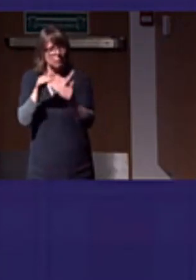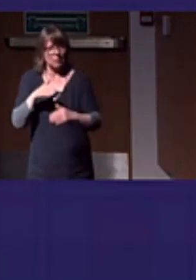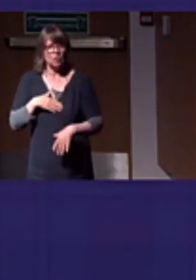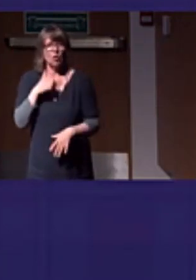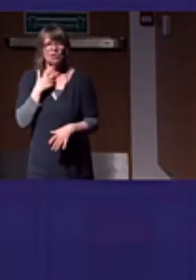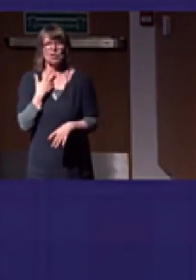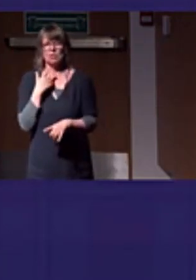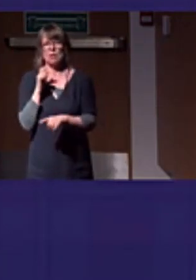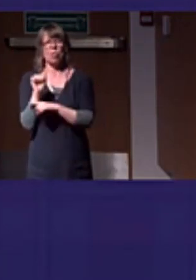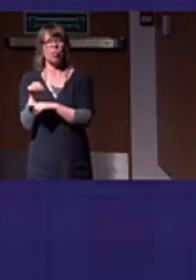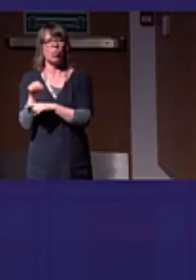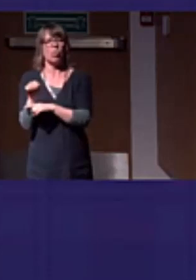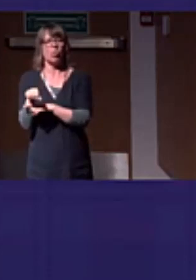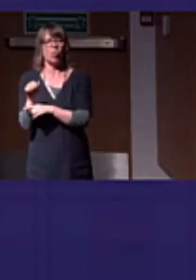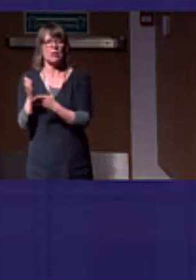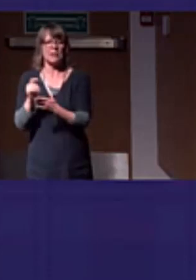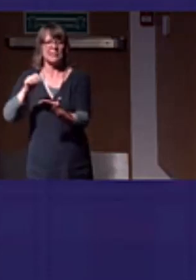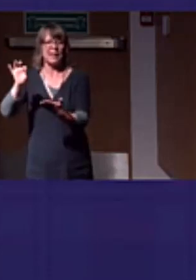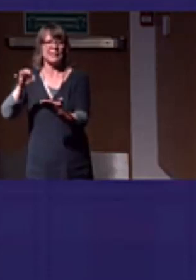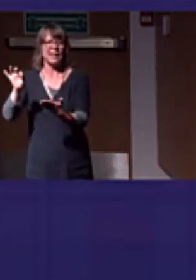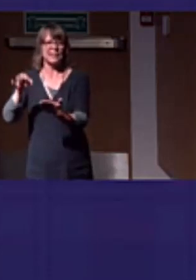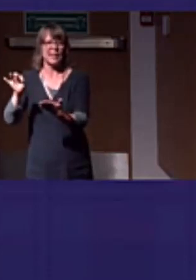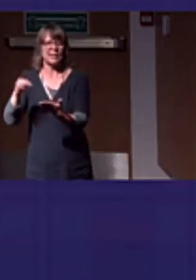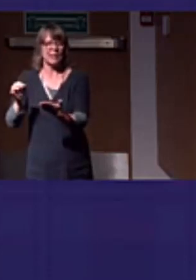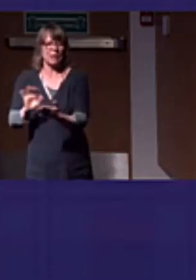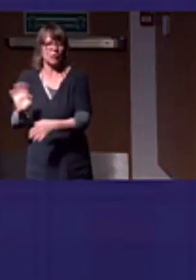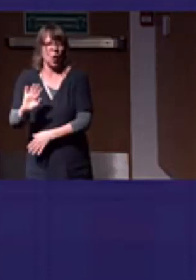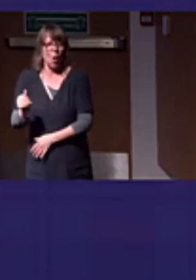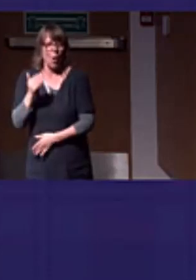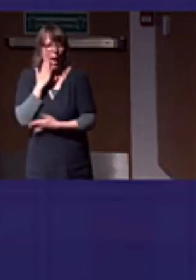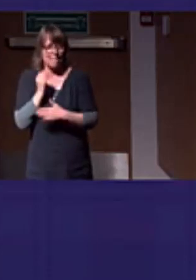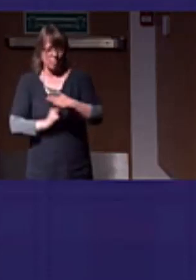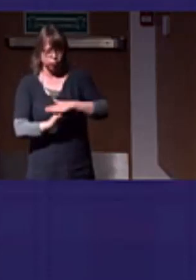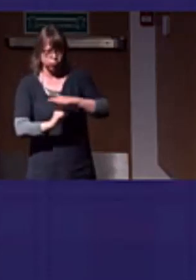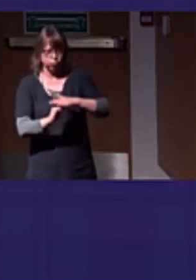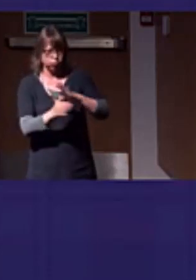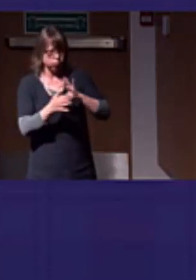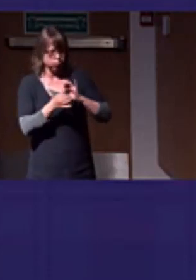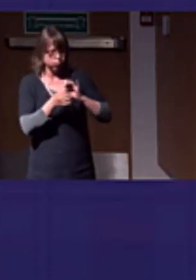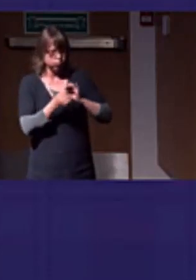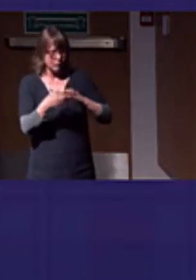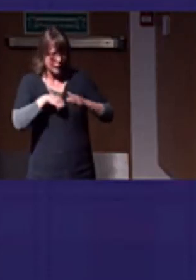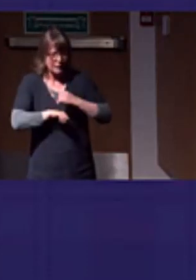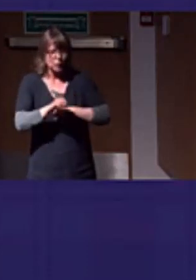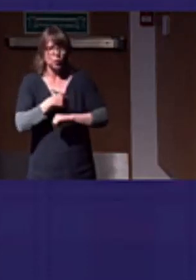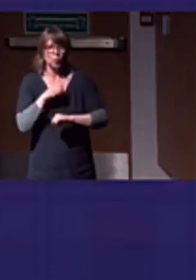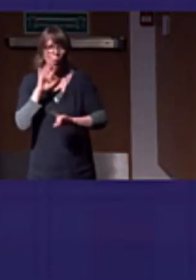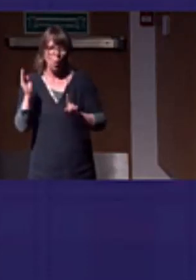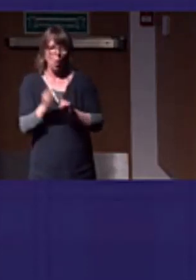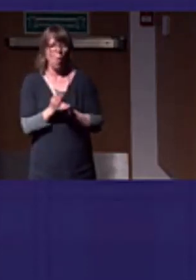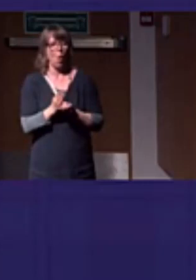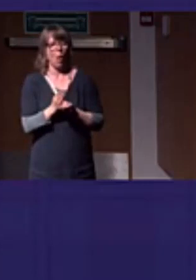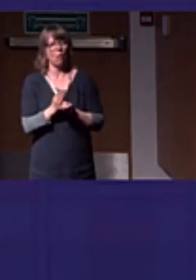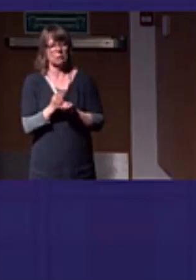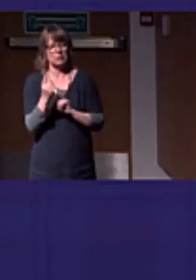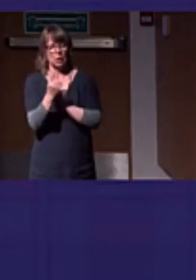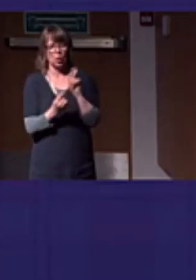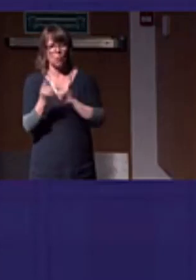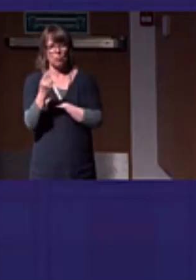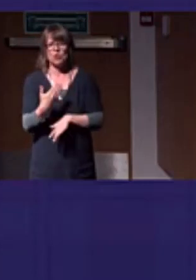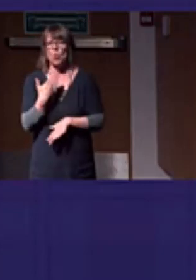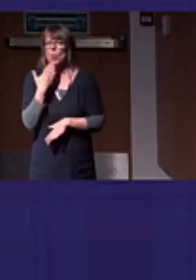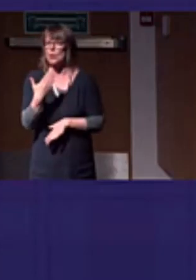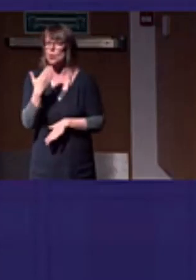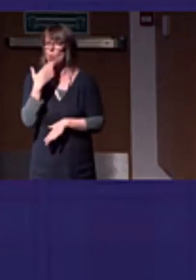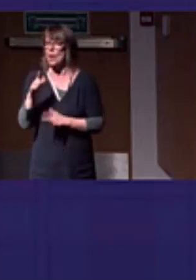service. That's not checking the box. They're infusing it to every single thing we do. Thank you so much, Ian and